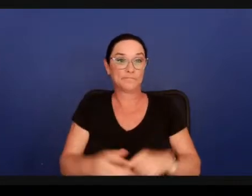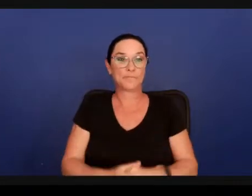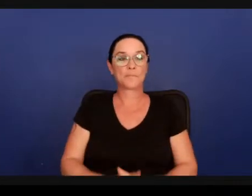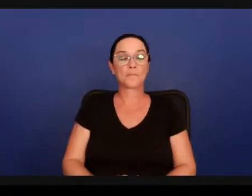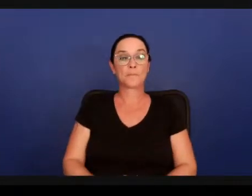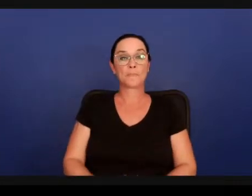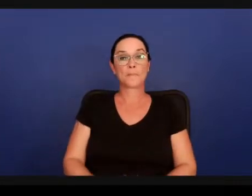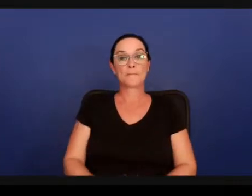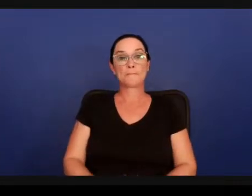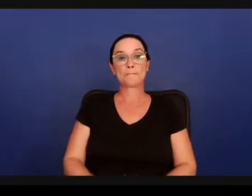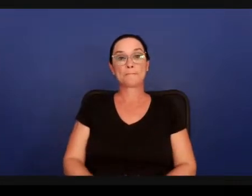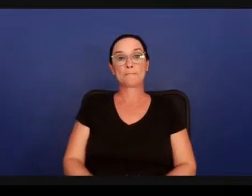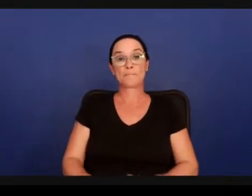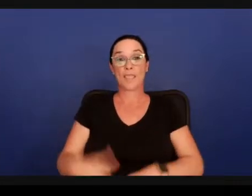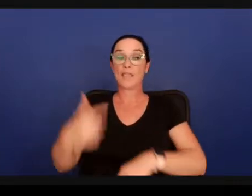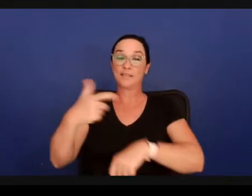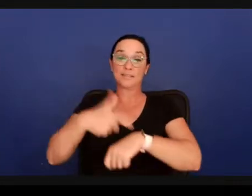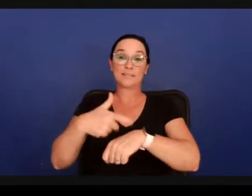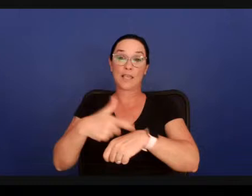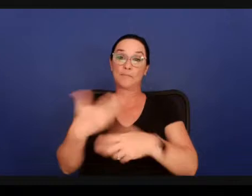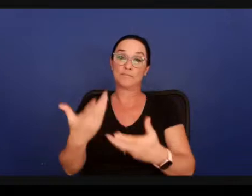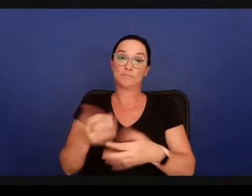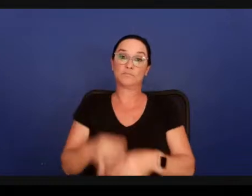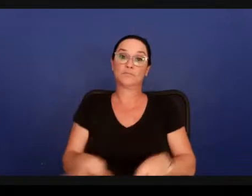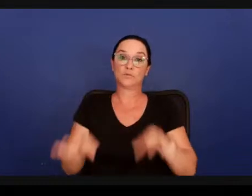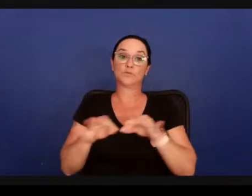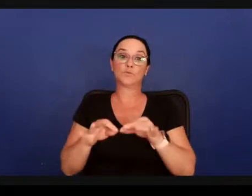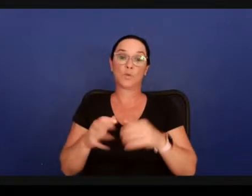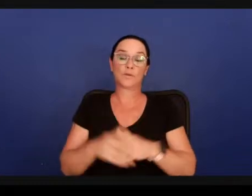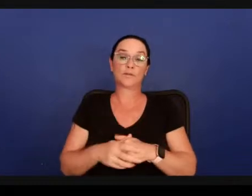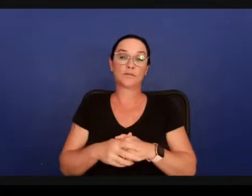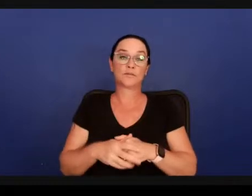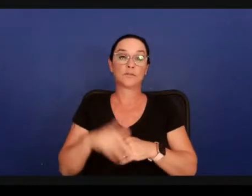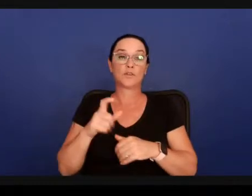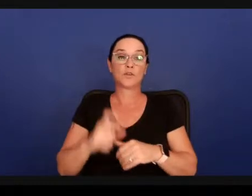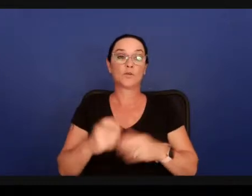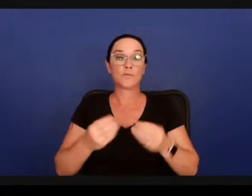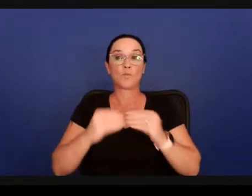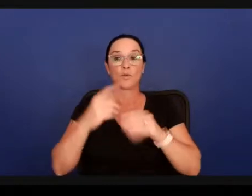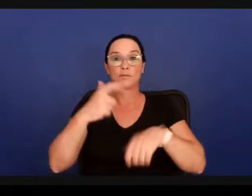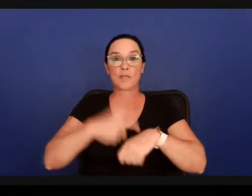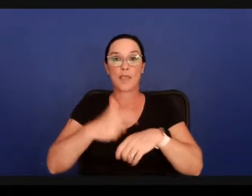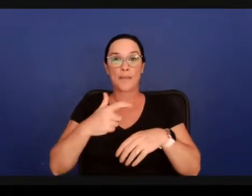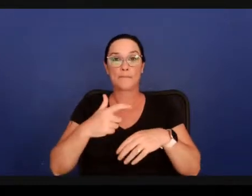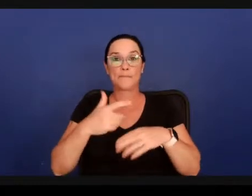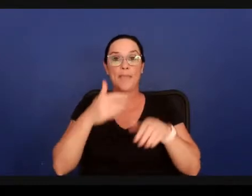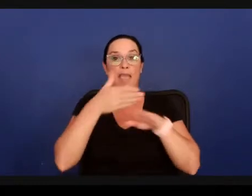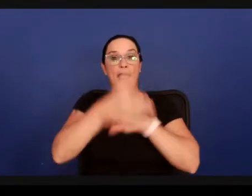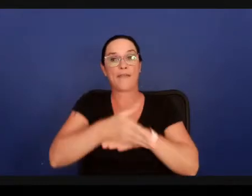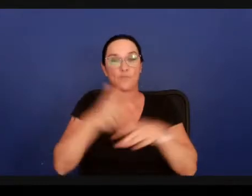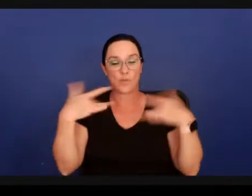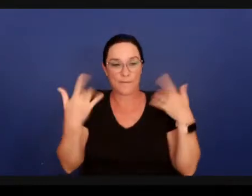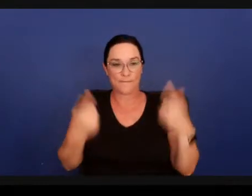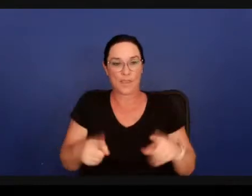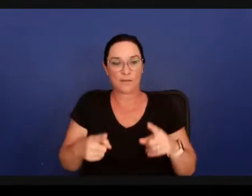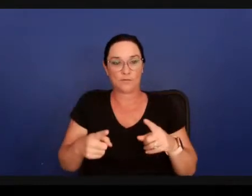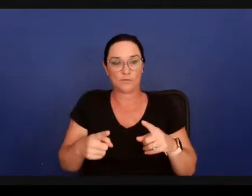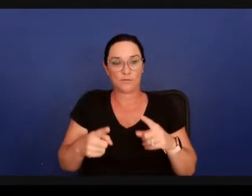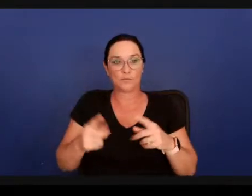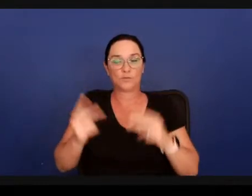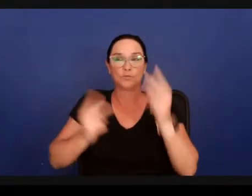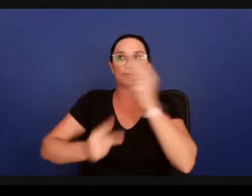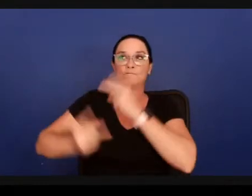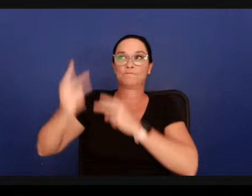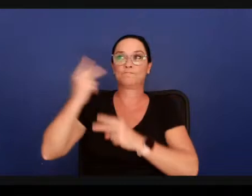The time is a big factor. Time away from the events that you're talking about, just the ability to review